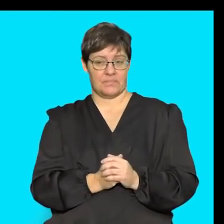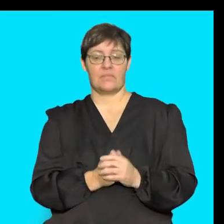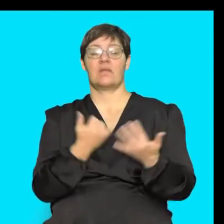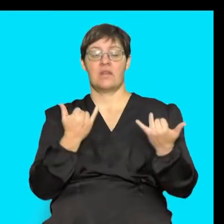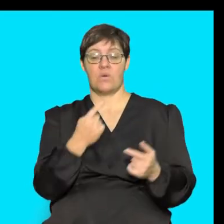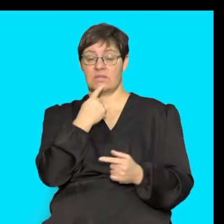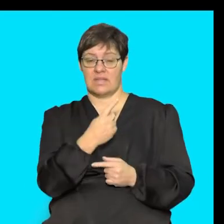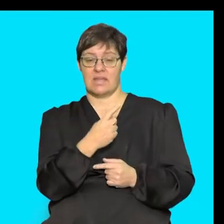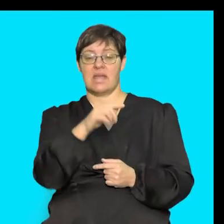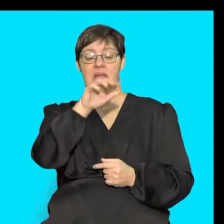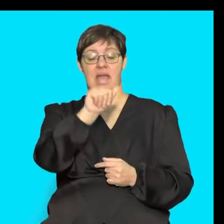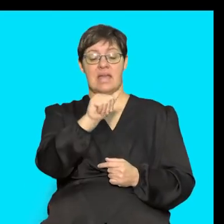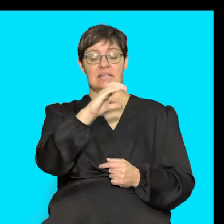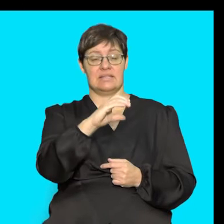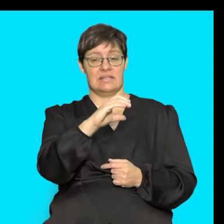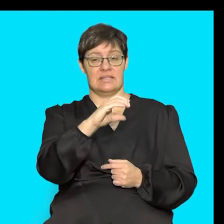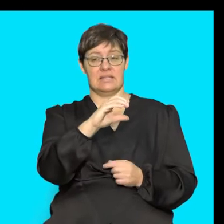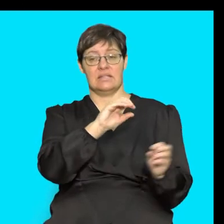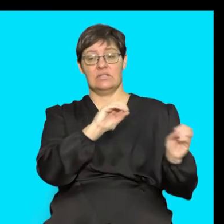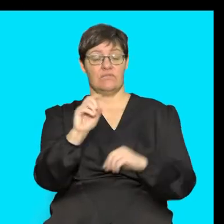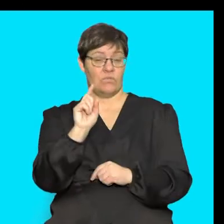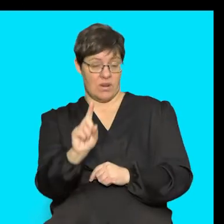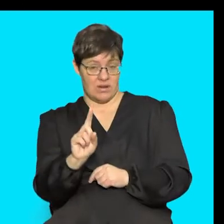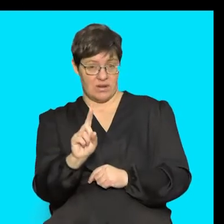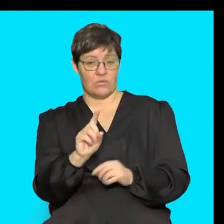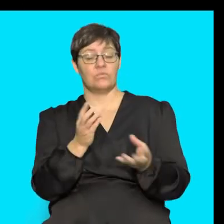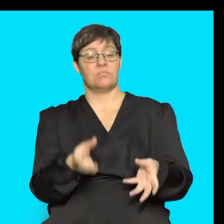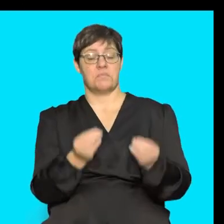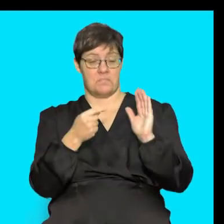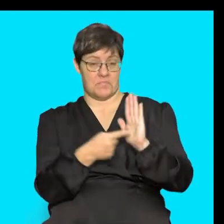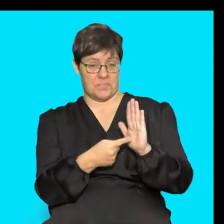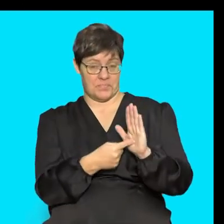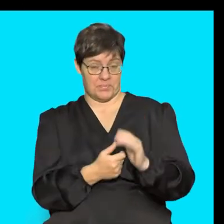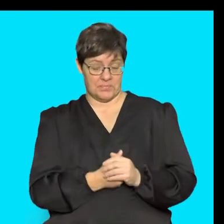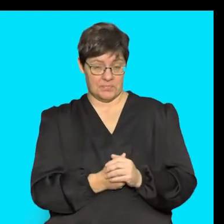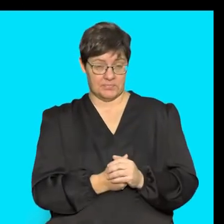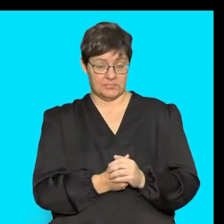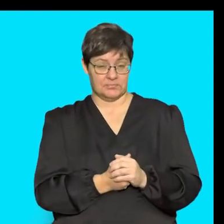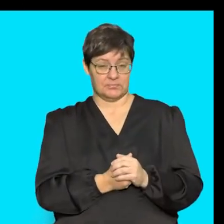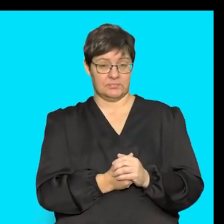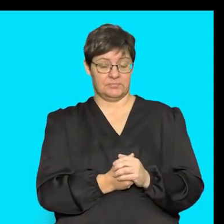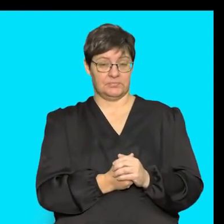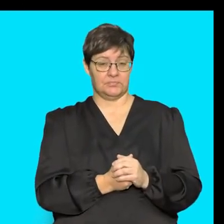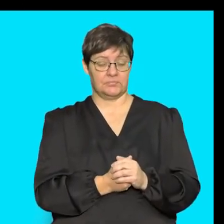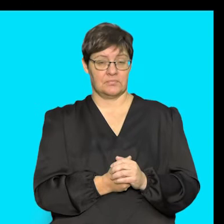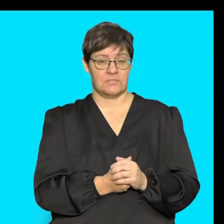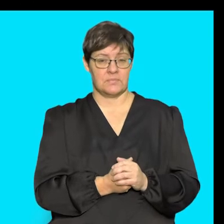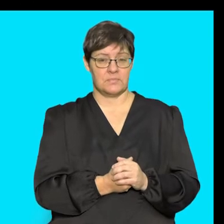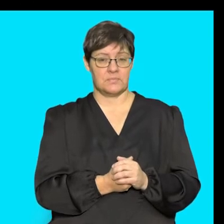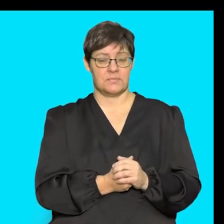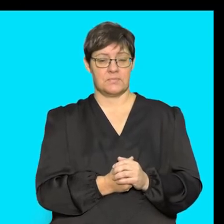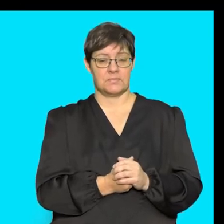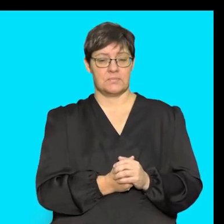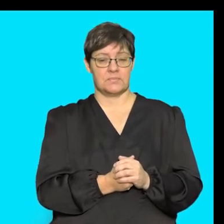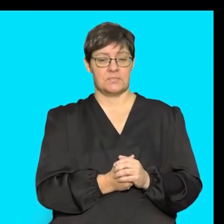So now we're going to say AC, Shift 1 to get to this position. Okay. After that,